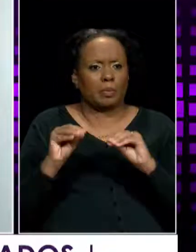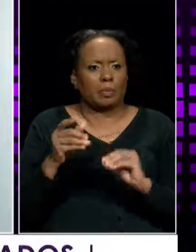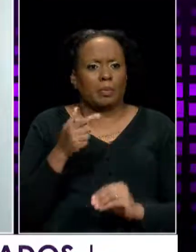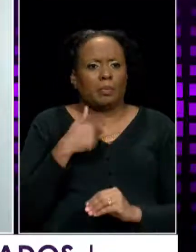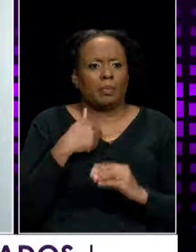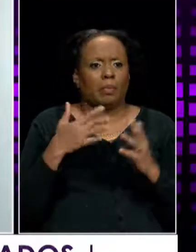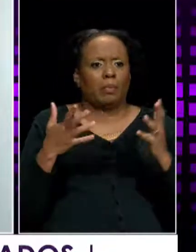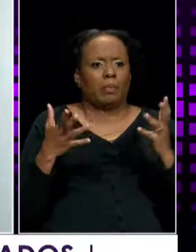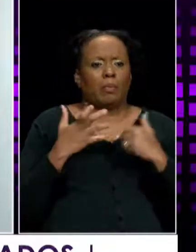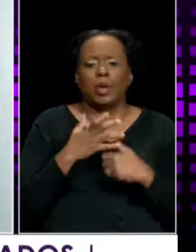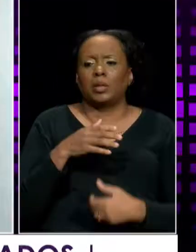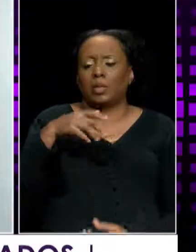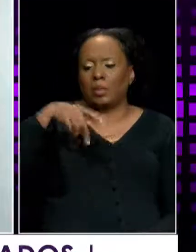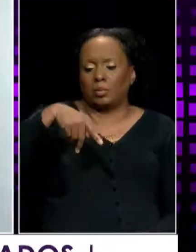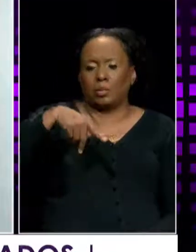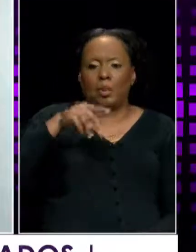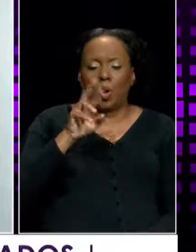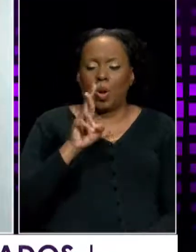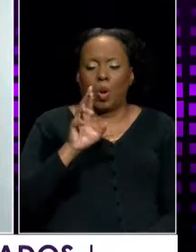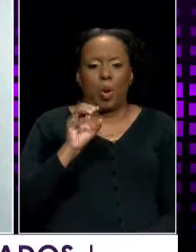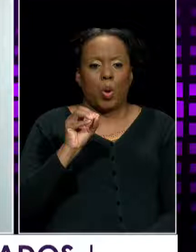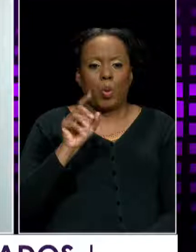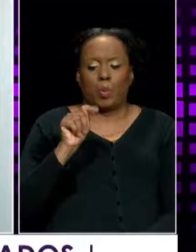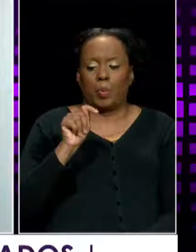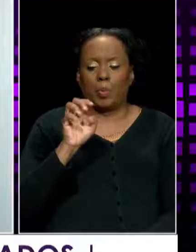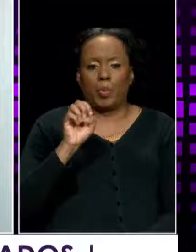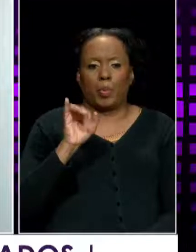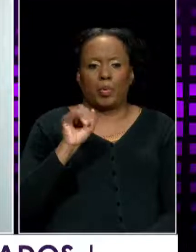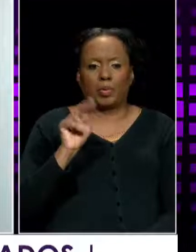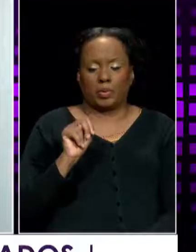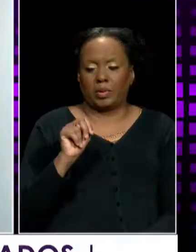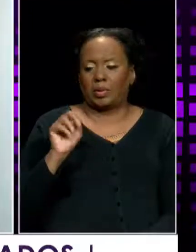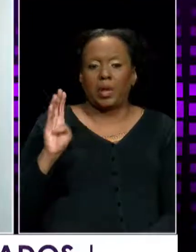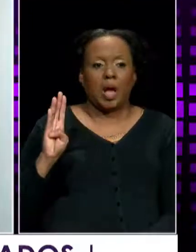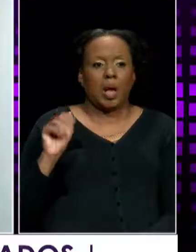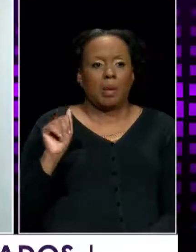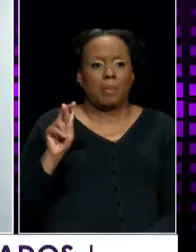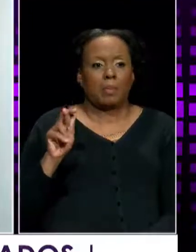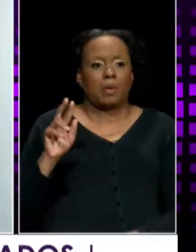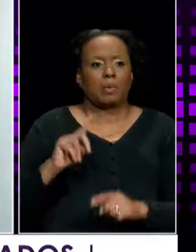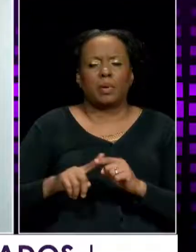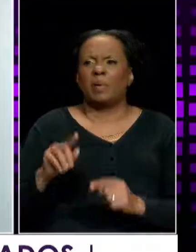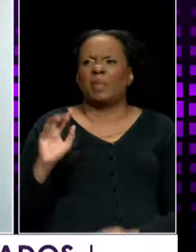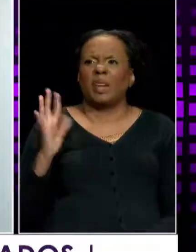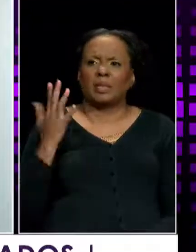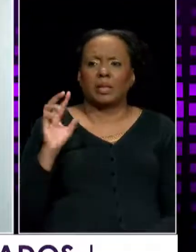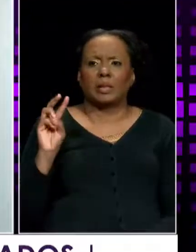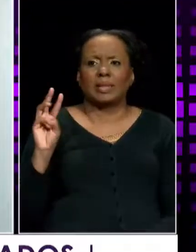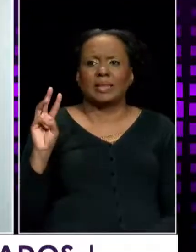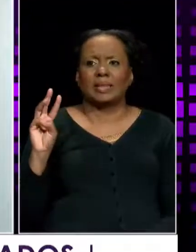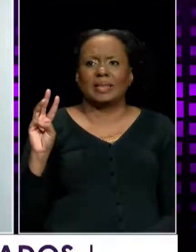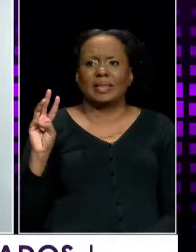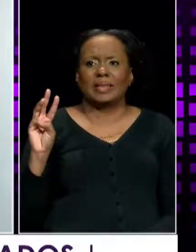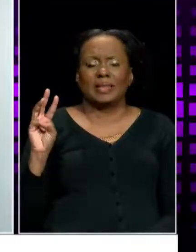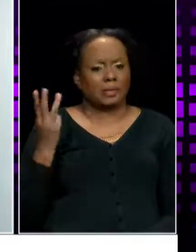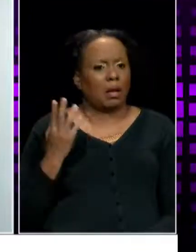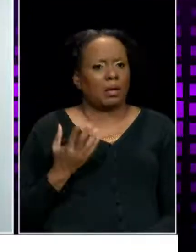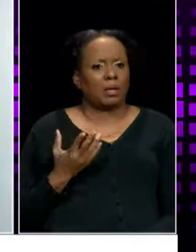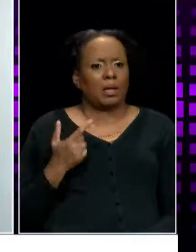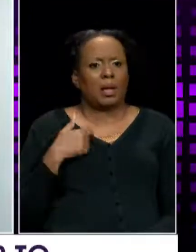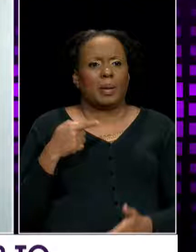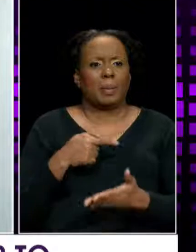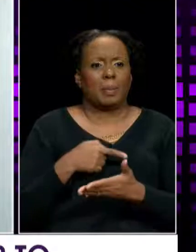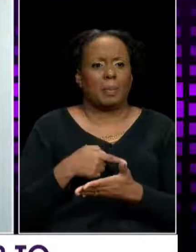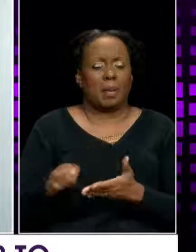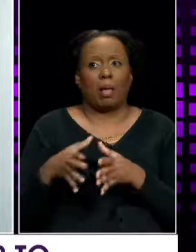Go protein bar that I saw. It looked really good, but it was like $5-6, and I'm like, I'm paying this much just to